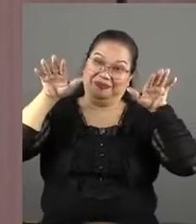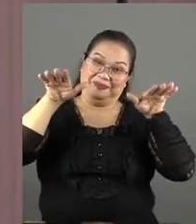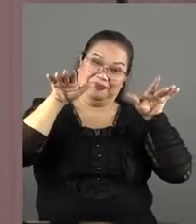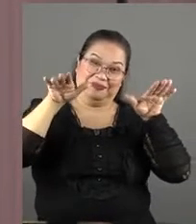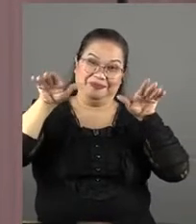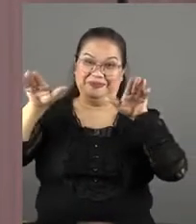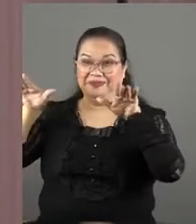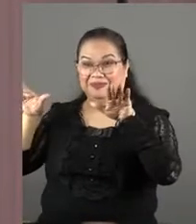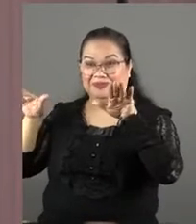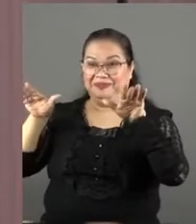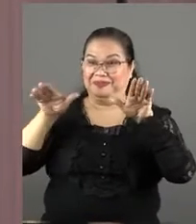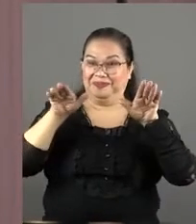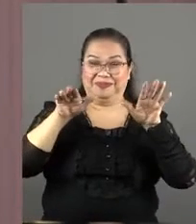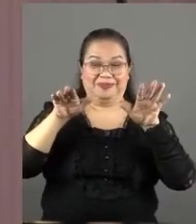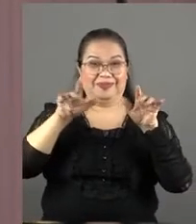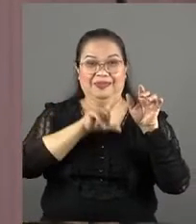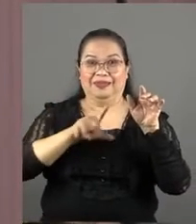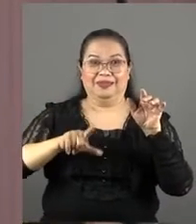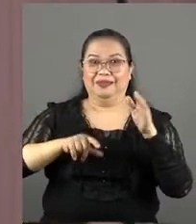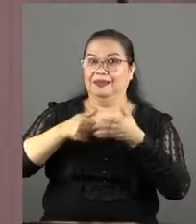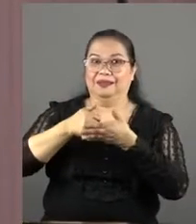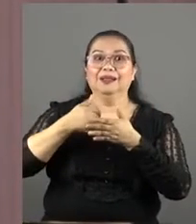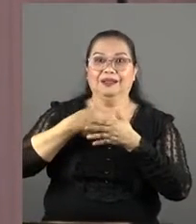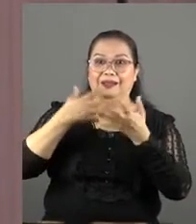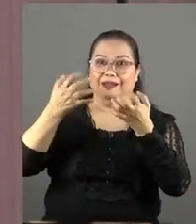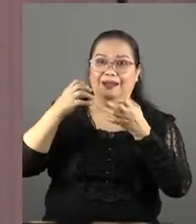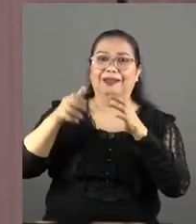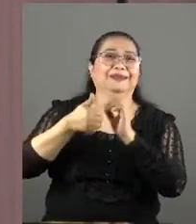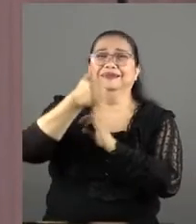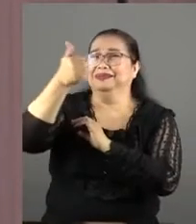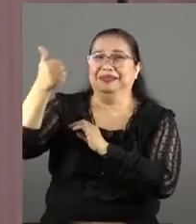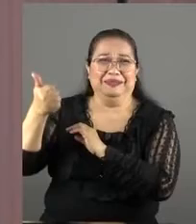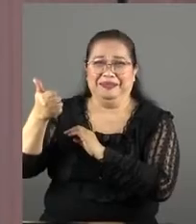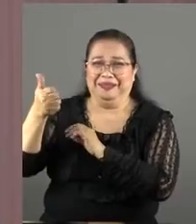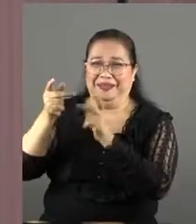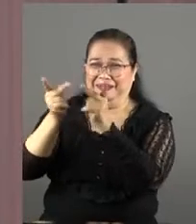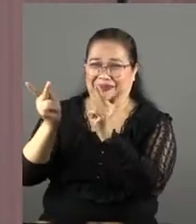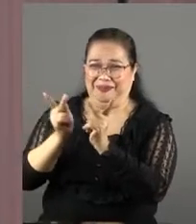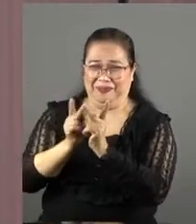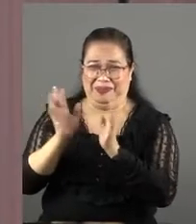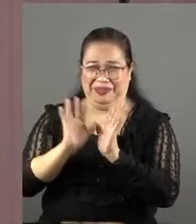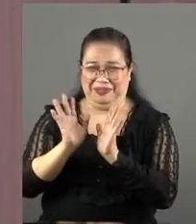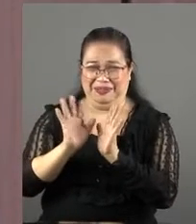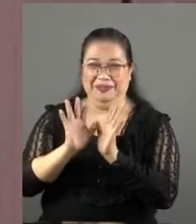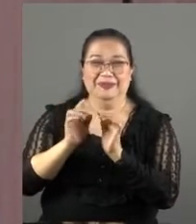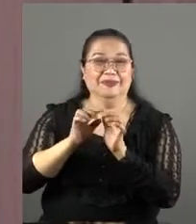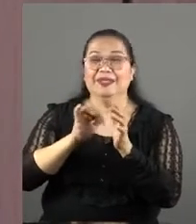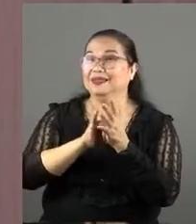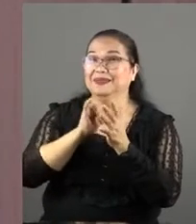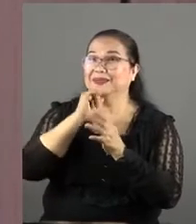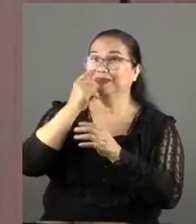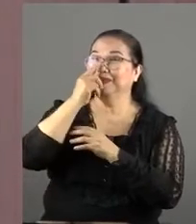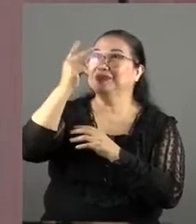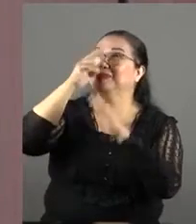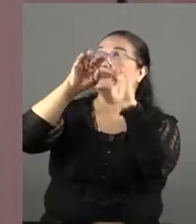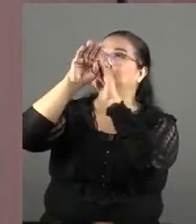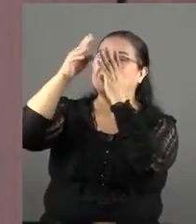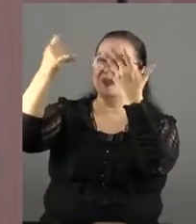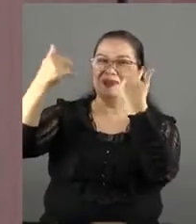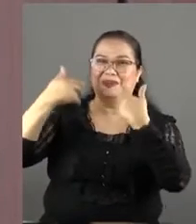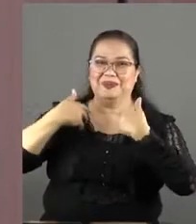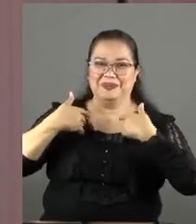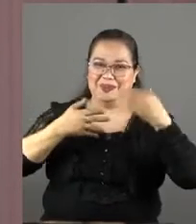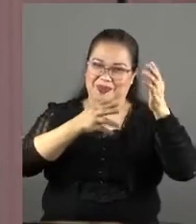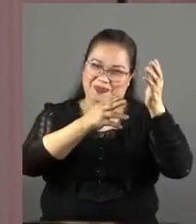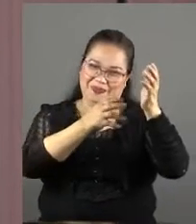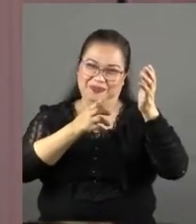around? Lord, help us. If that's heaven, I want to be elsewhere. I don't think that's what we're going to do in heaven. You know, have